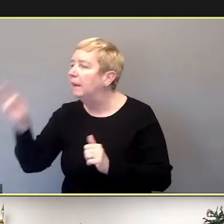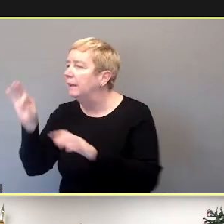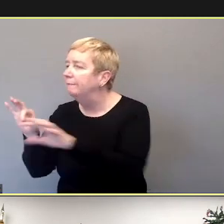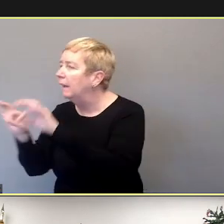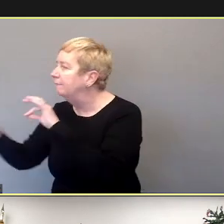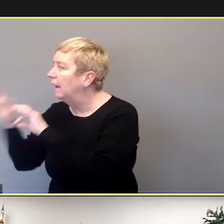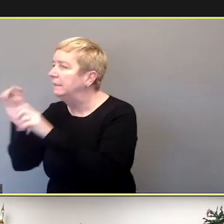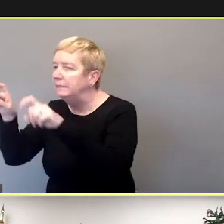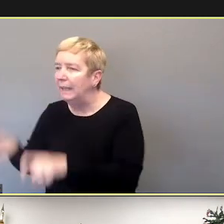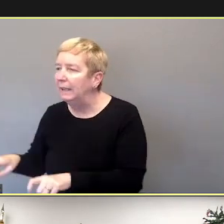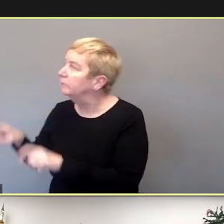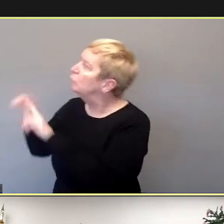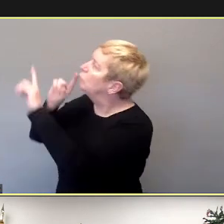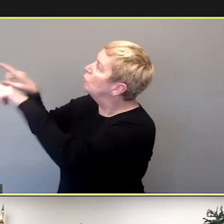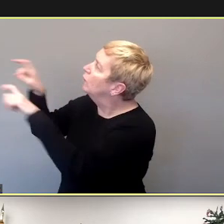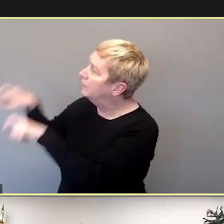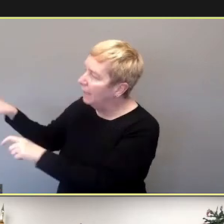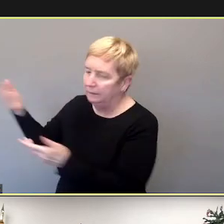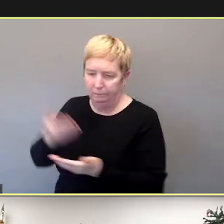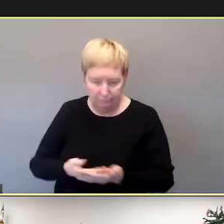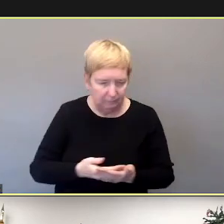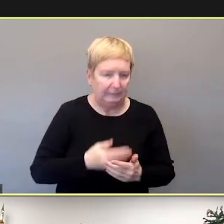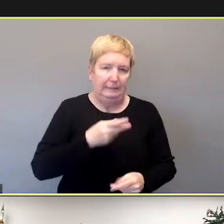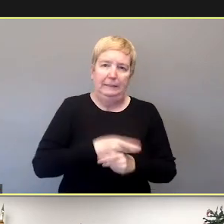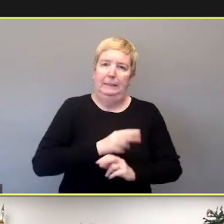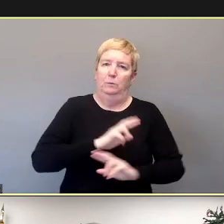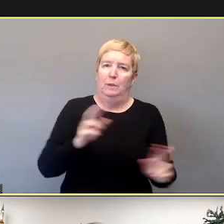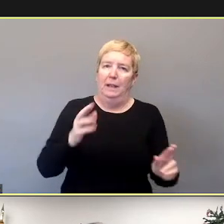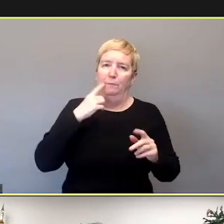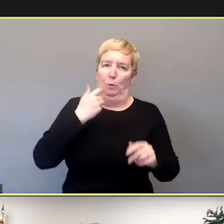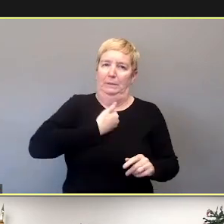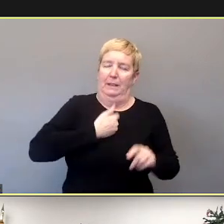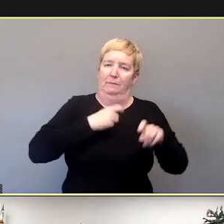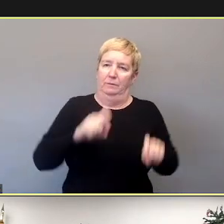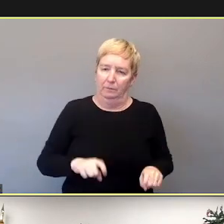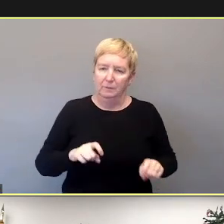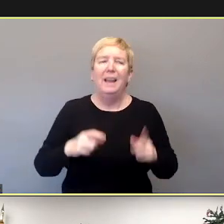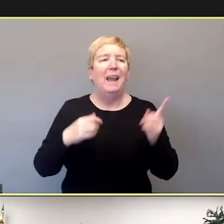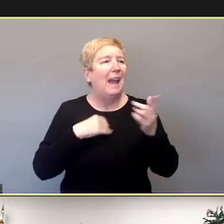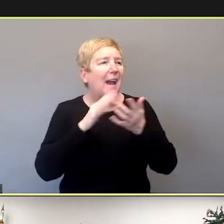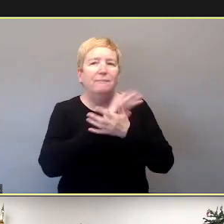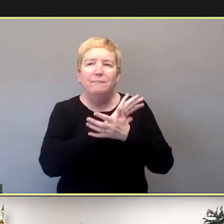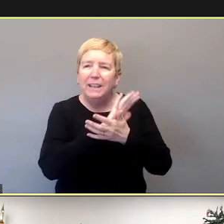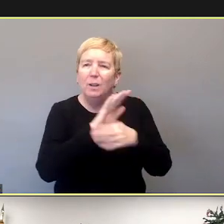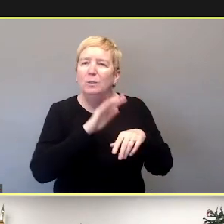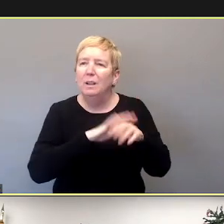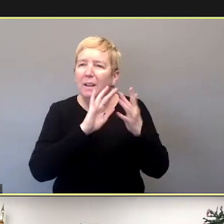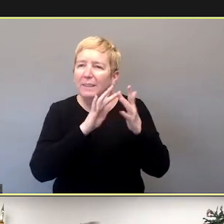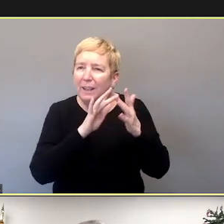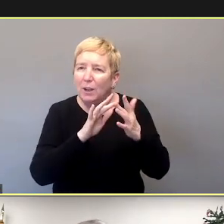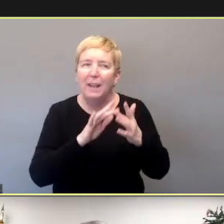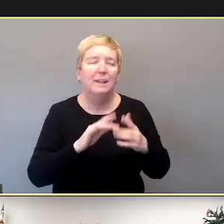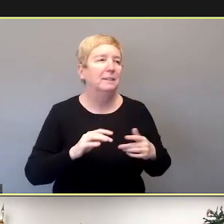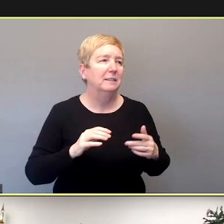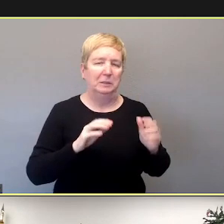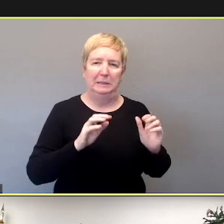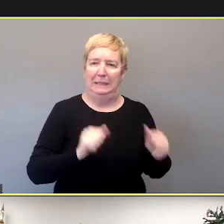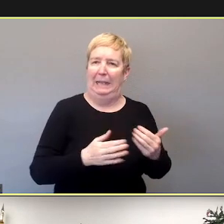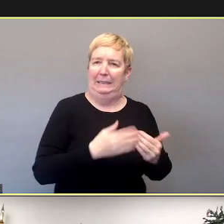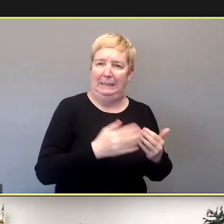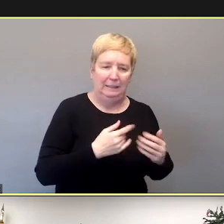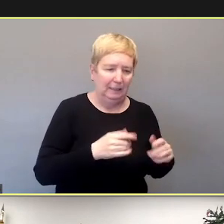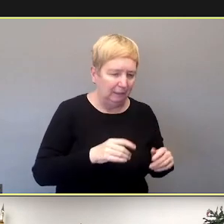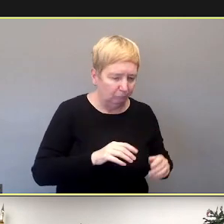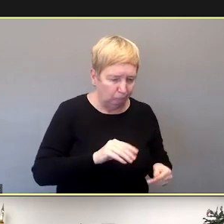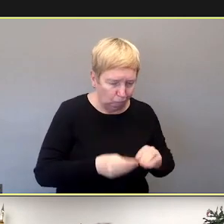do at home. There are videos available. You can go online and see how to do it. It's not hard. You don't have to be a doctor to take your